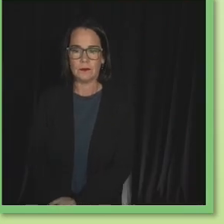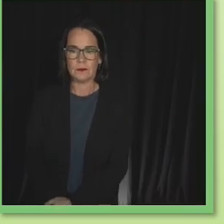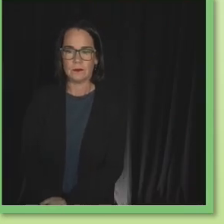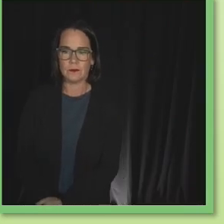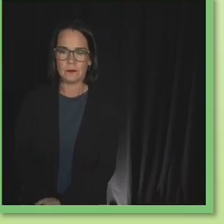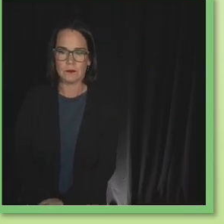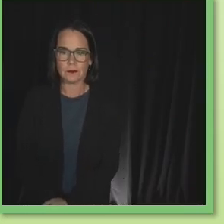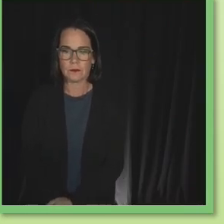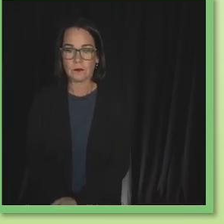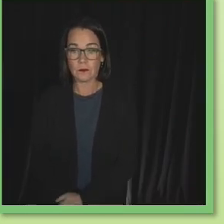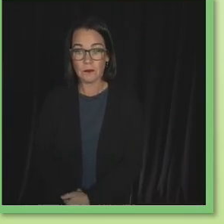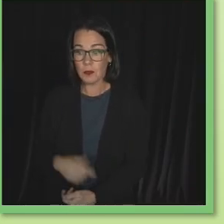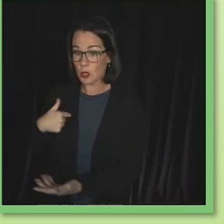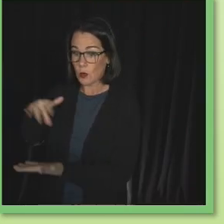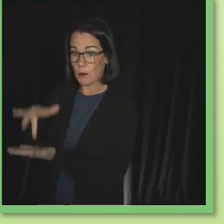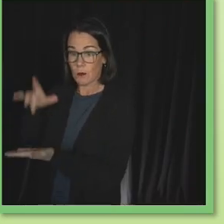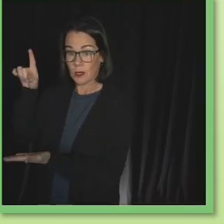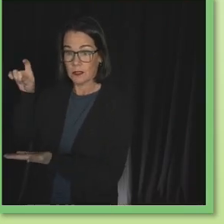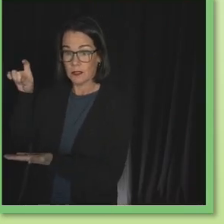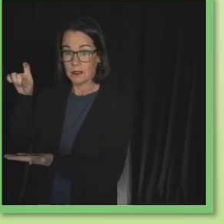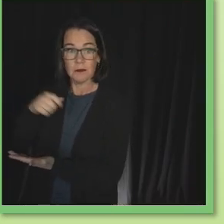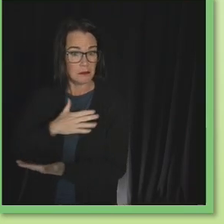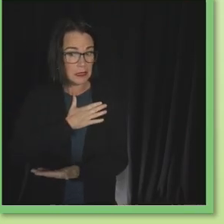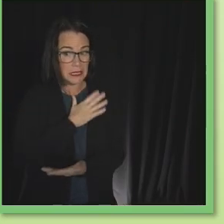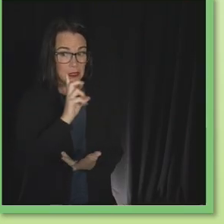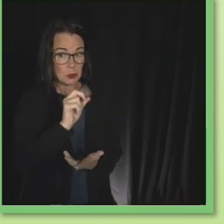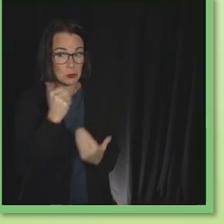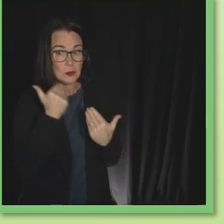Should I press it? Please, go.